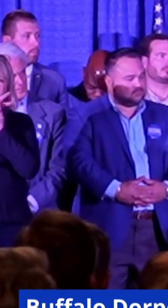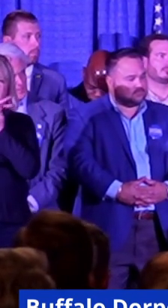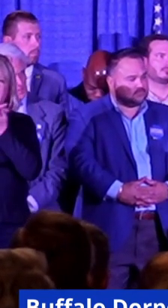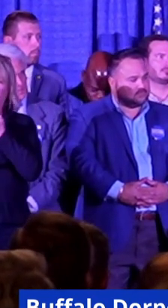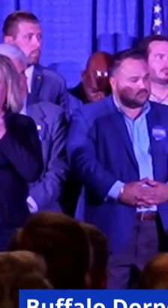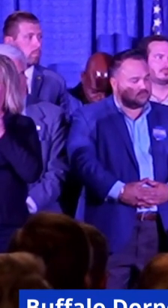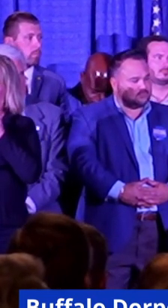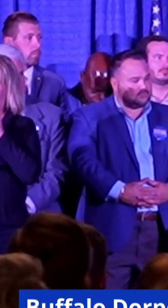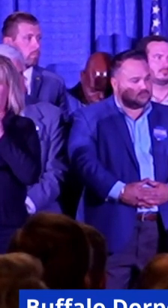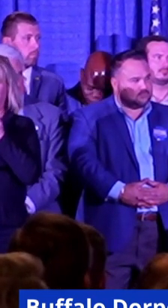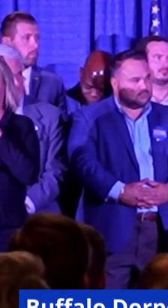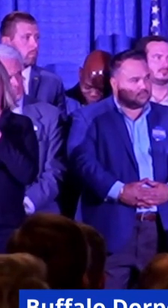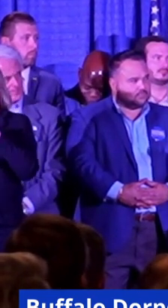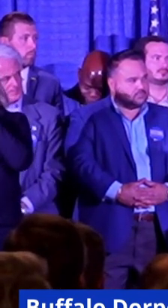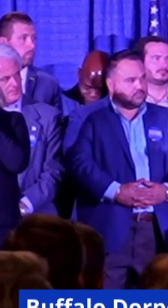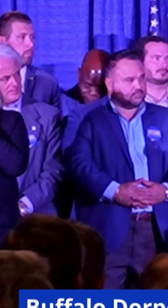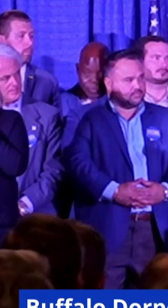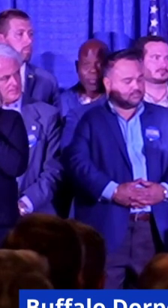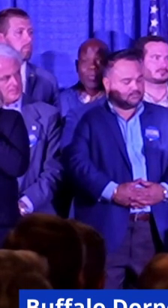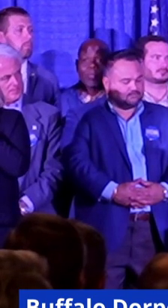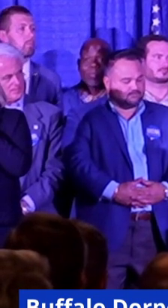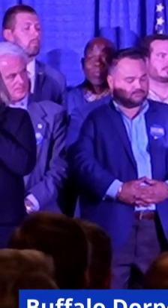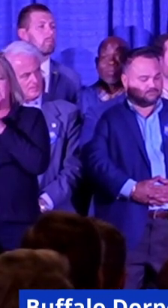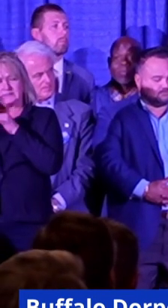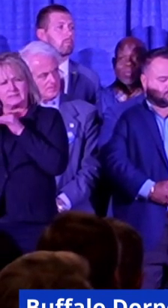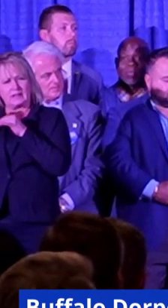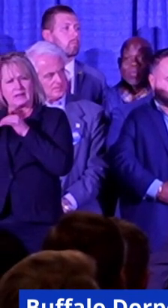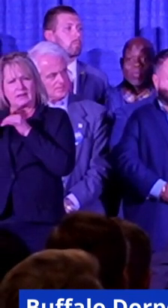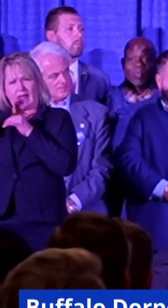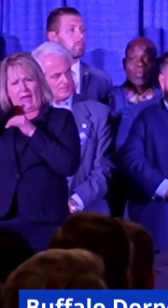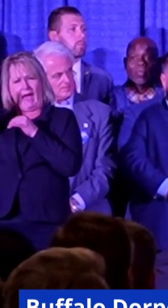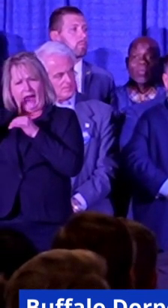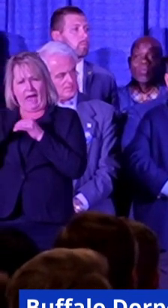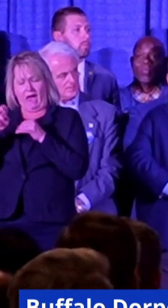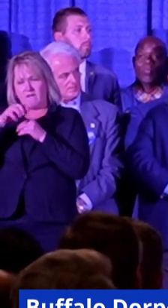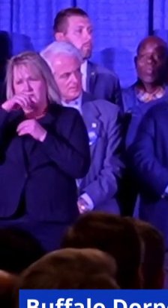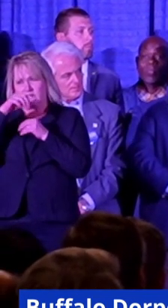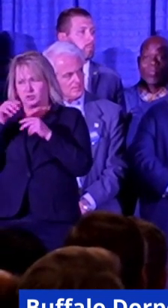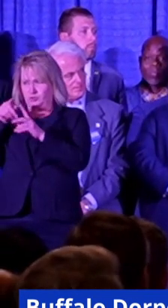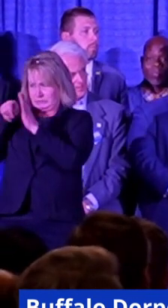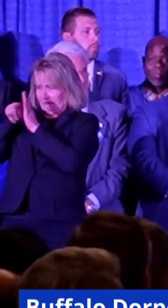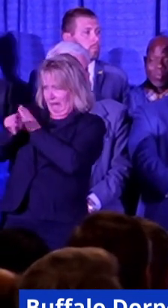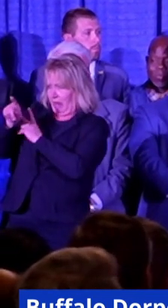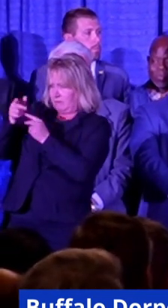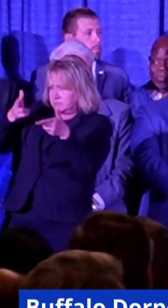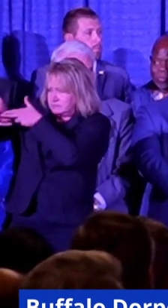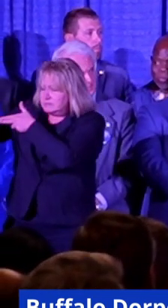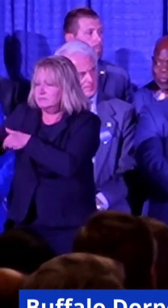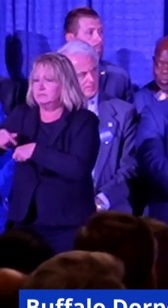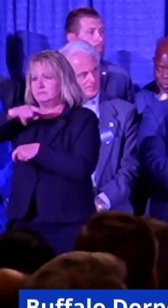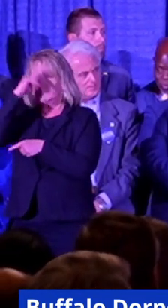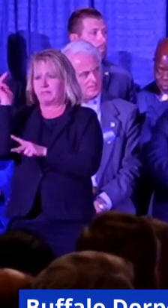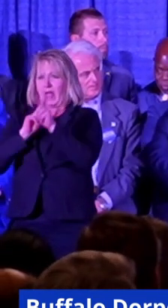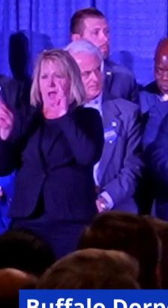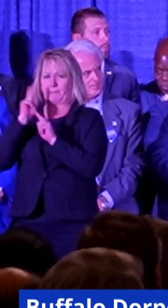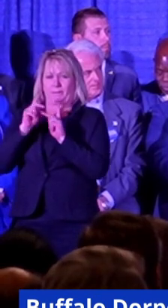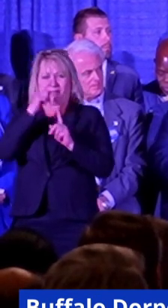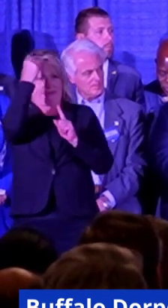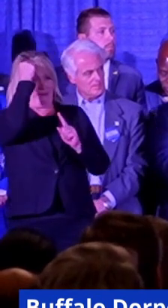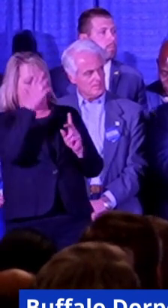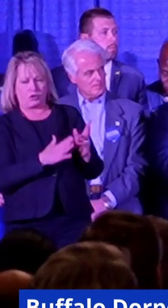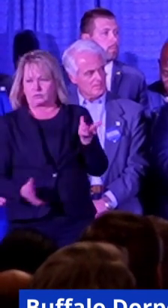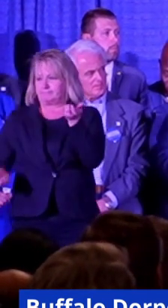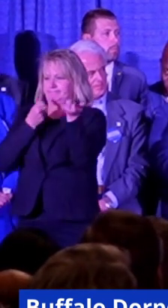tops, to kill black people, Governor Hochul was there by our side in